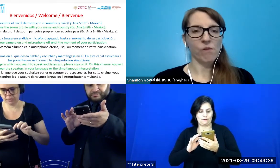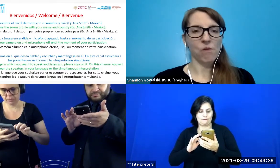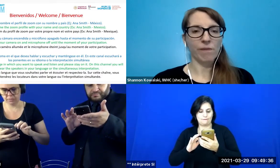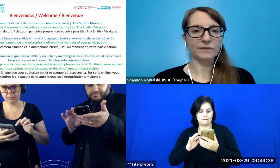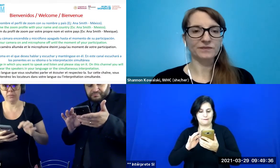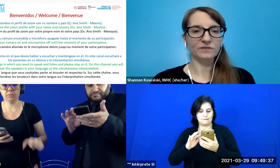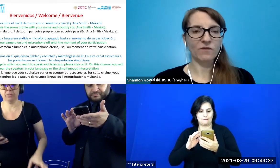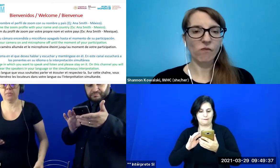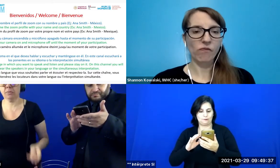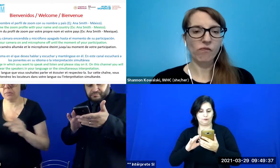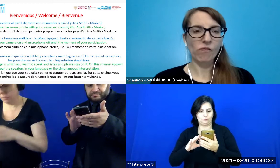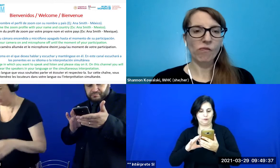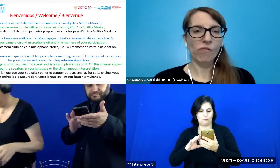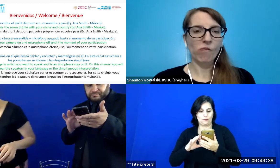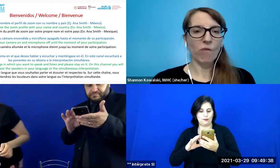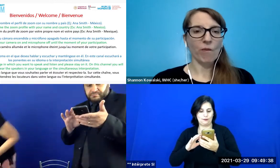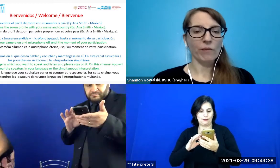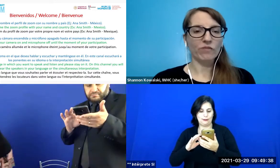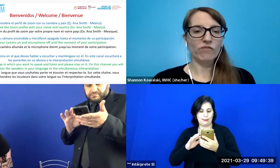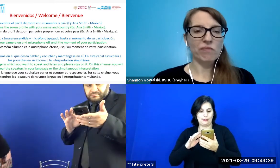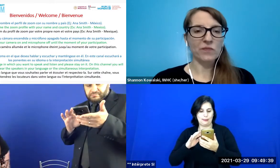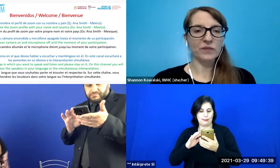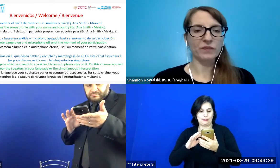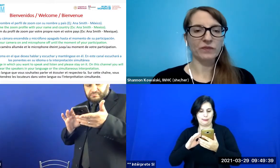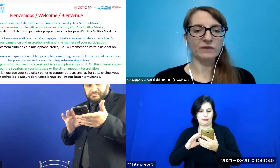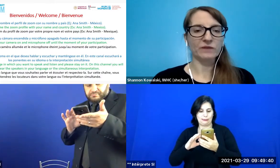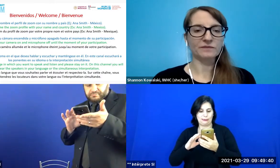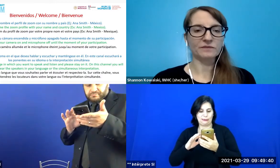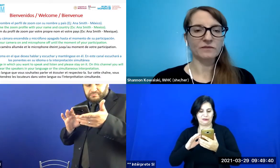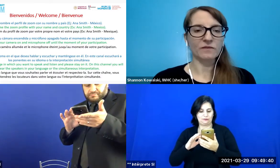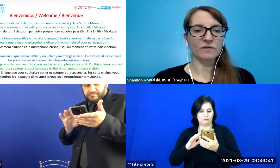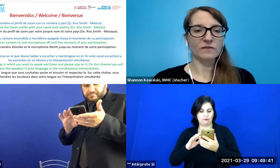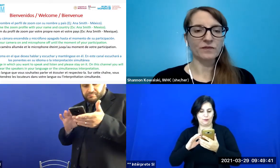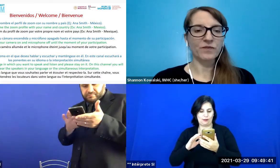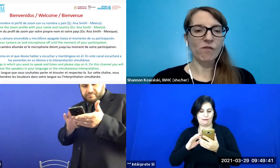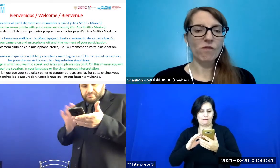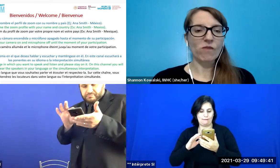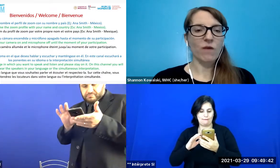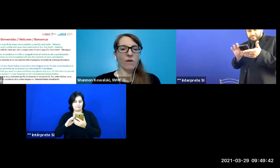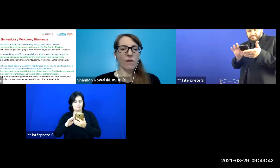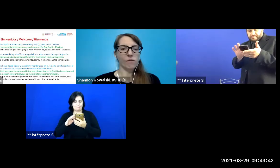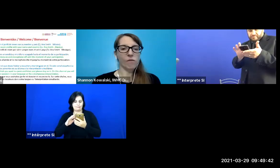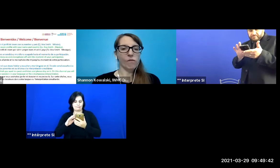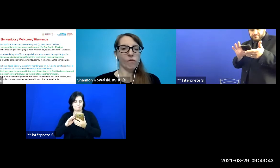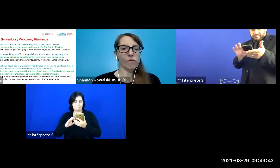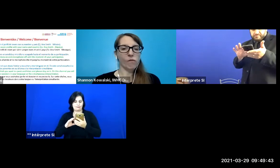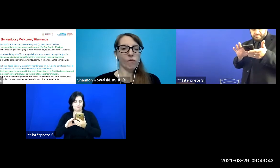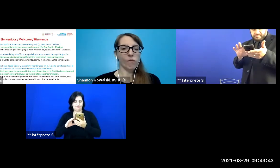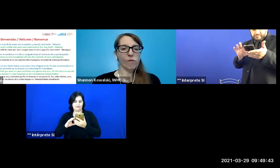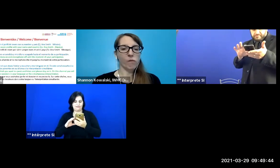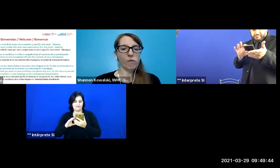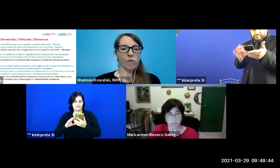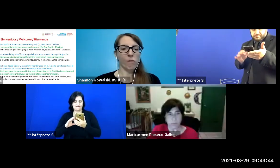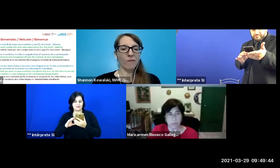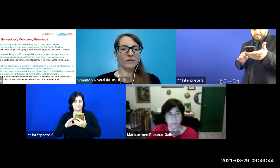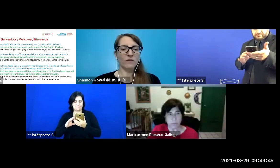Okay, so one last direction for all. Any panelist is missing? Yes, we're still missing Lopa Banerjee and